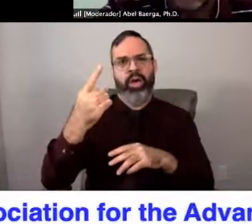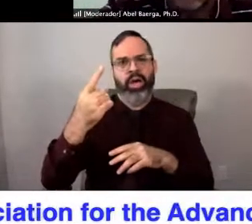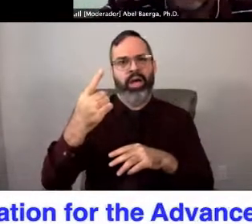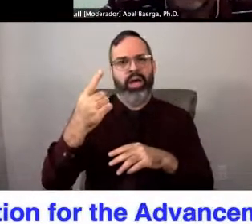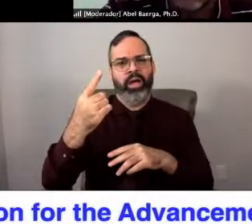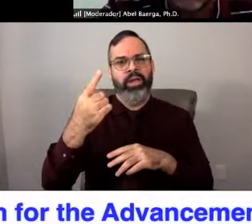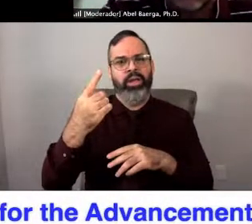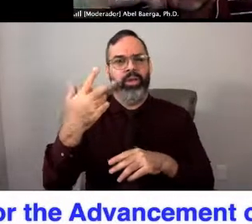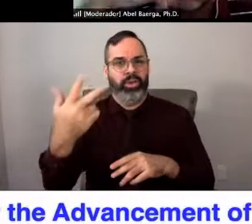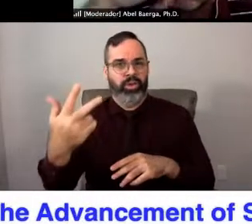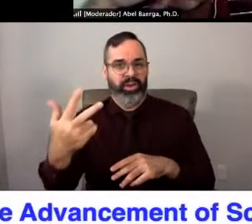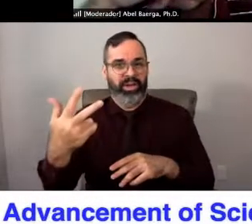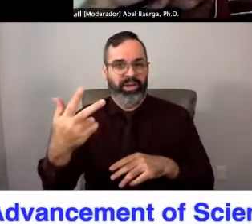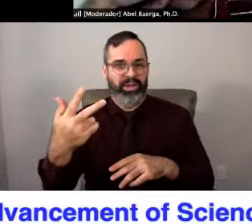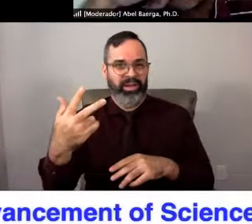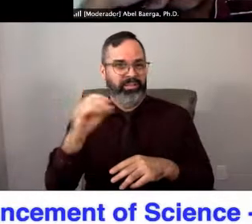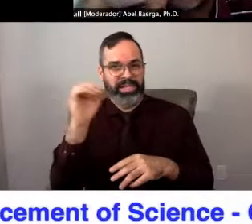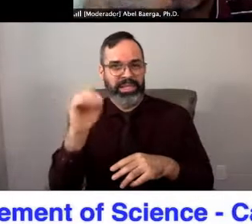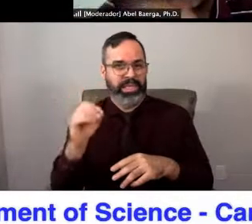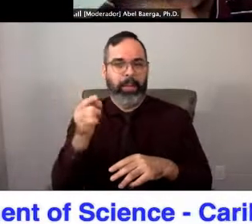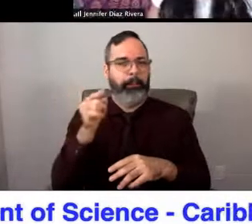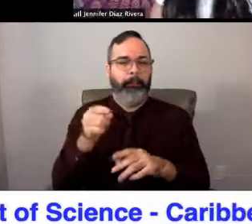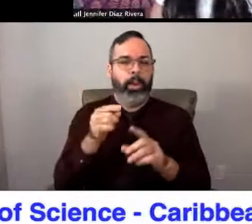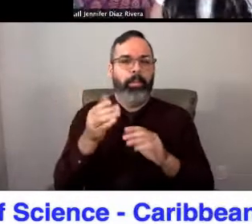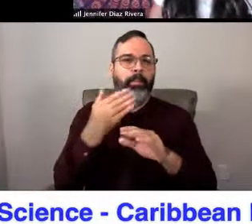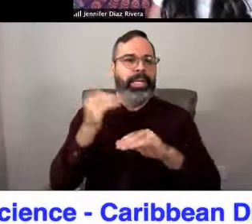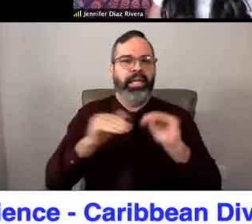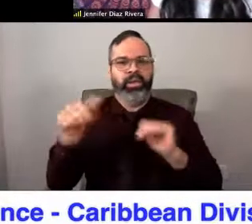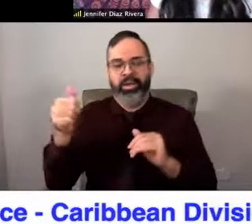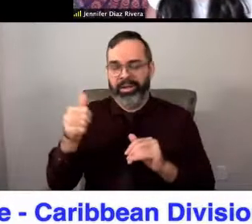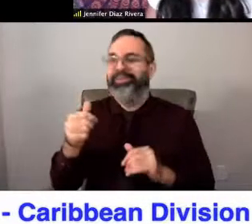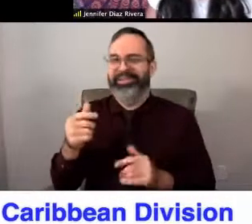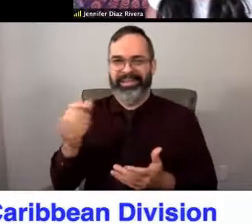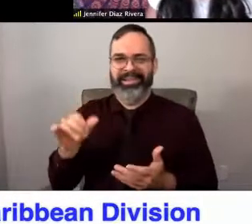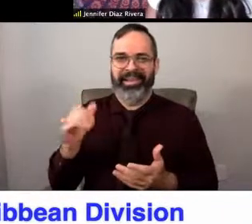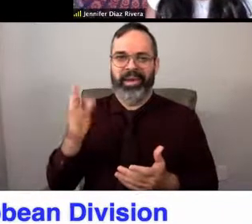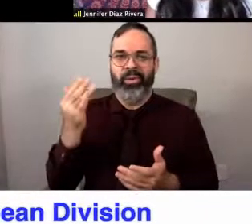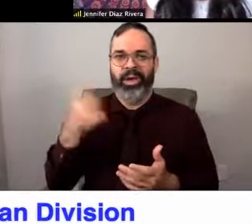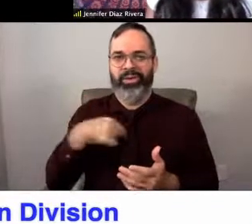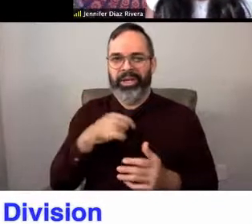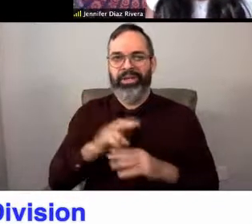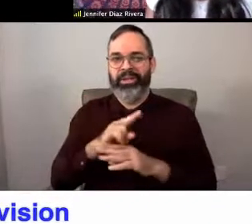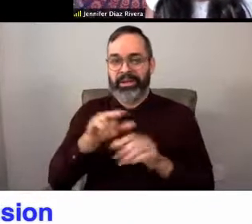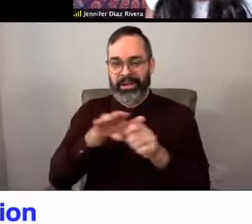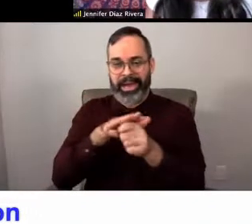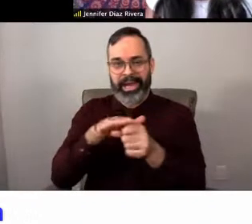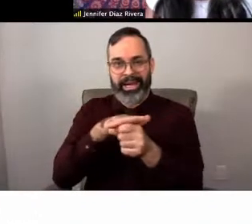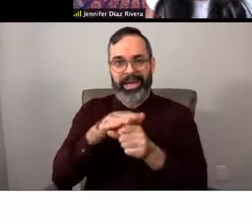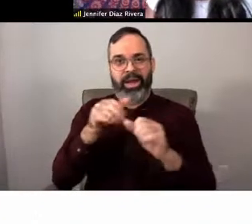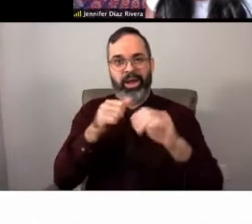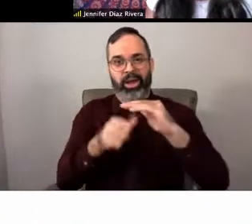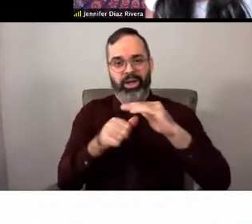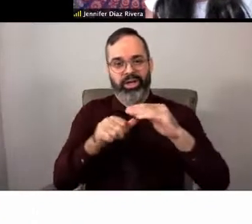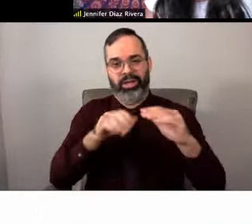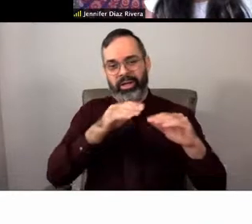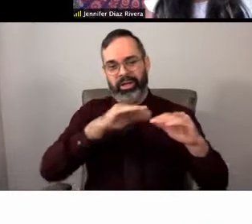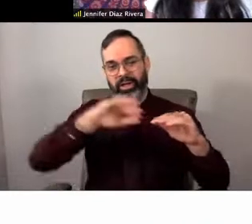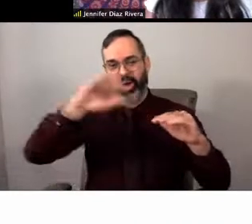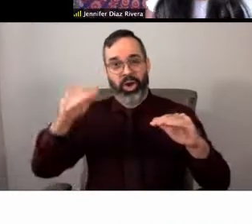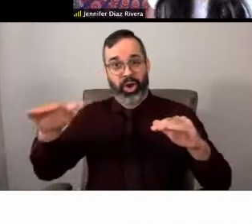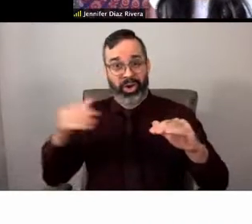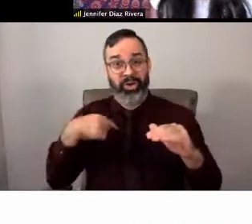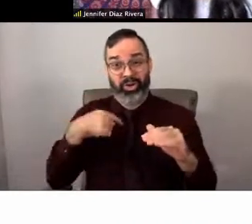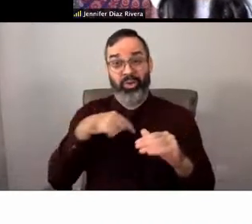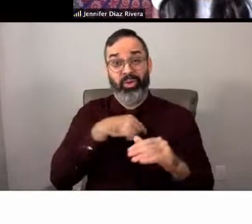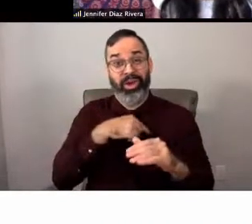better than the other? So basically, that's why we use the area under the curve, because once we establish